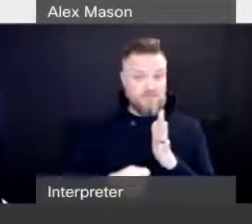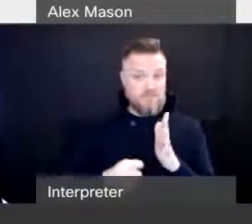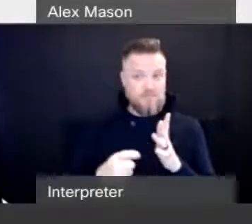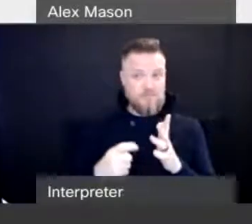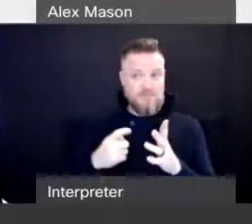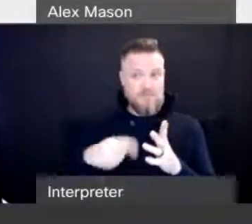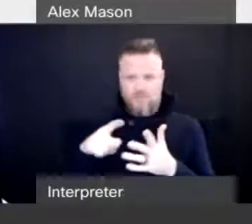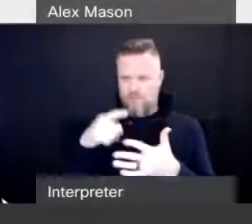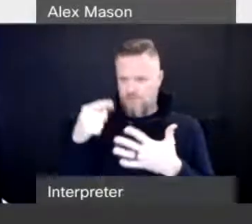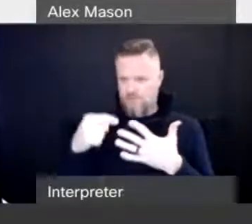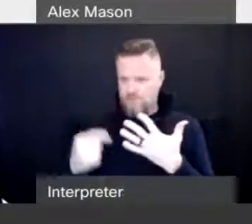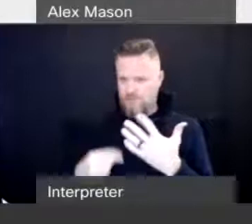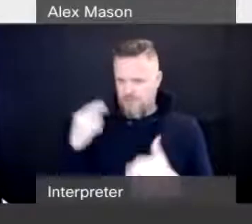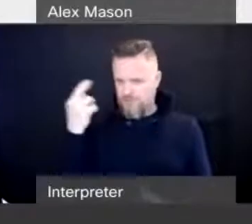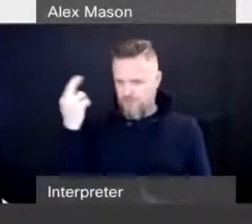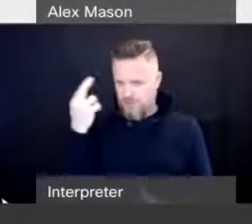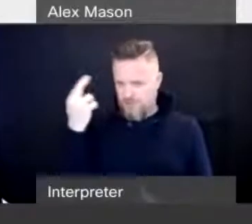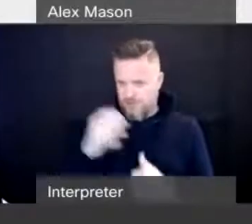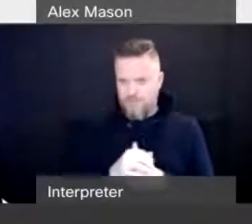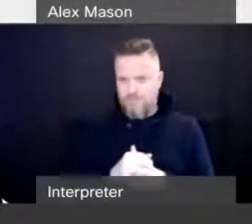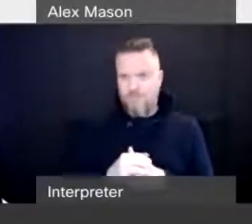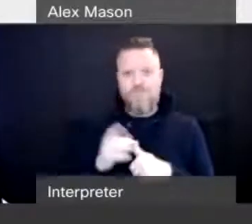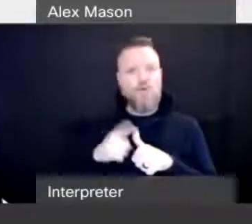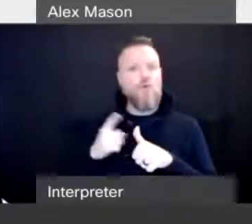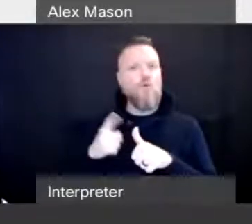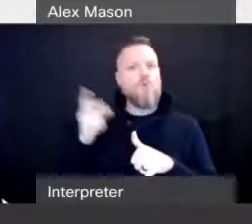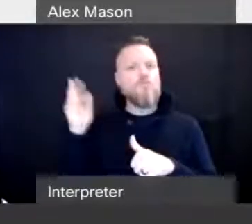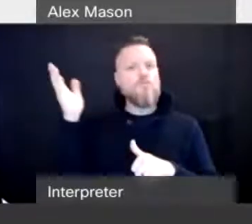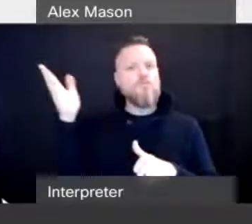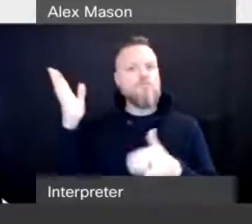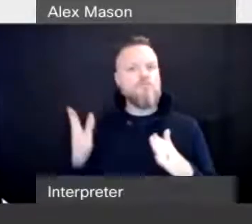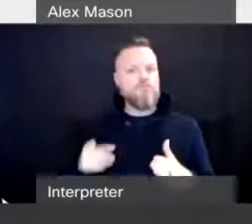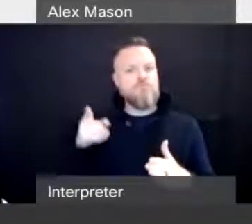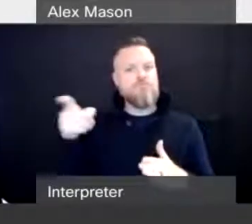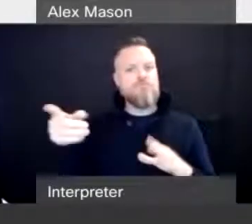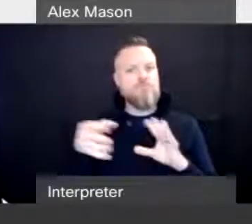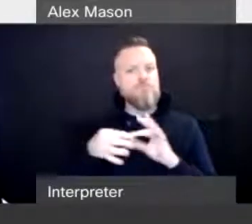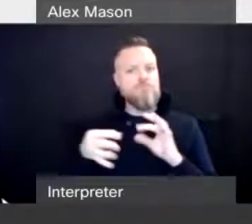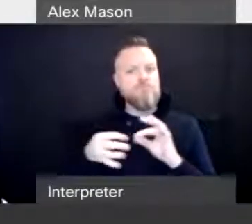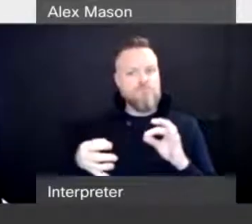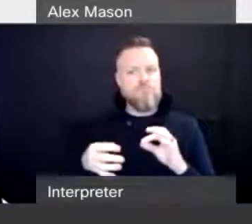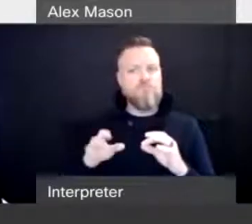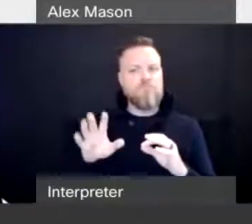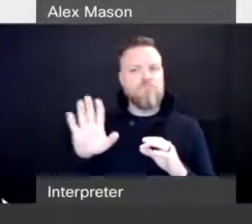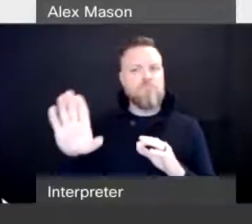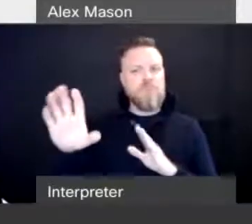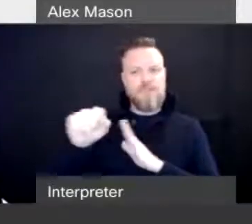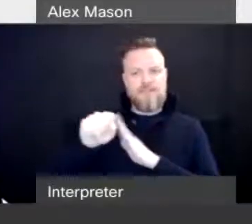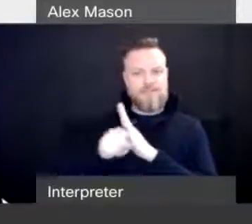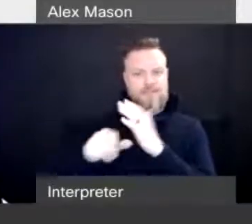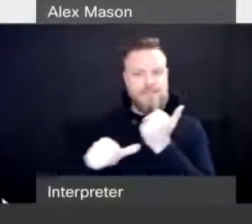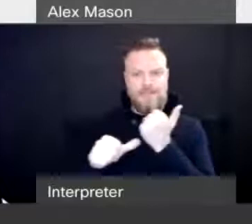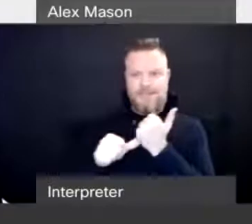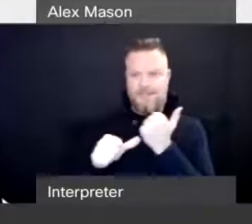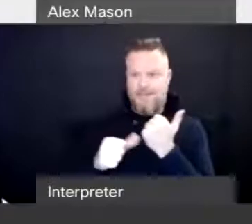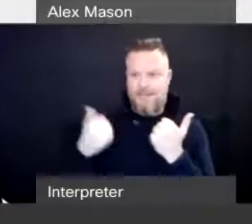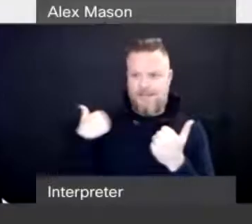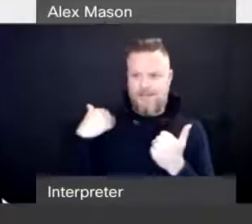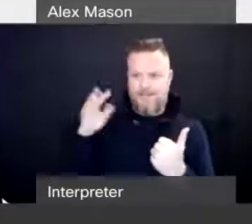following reasons. I believe that one of the conferees said that their state aid went from